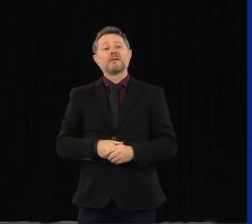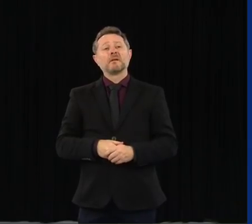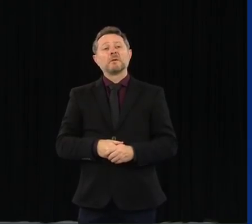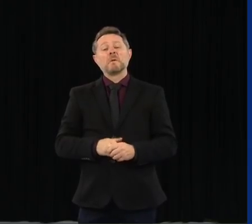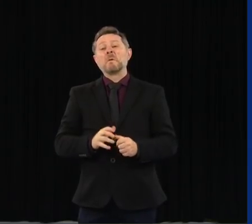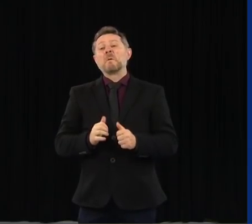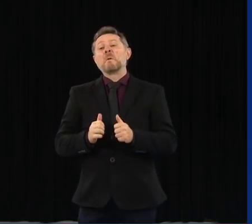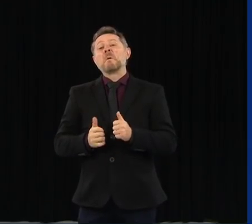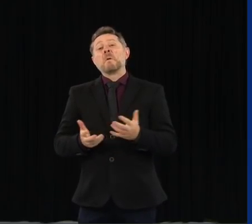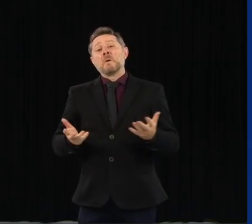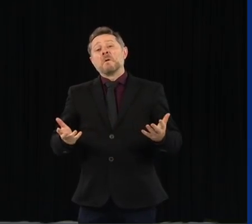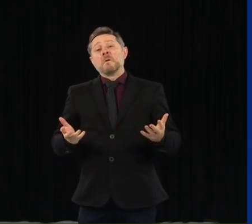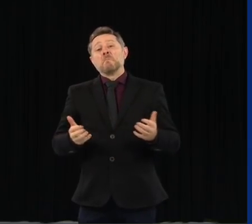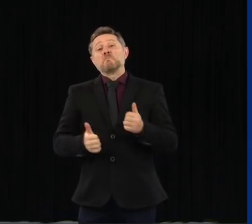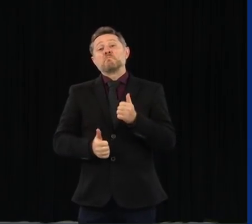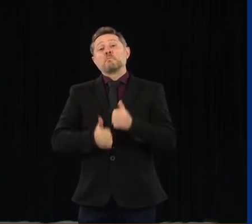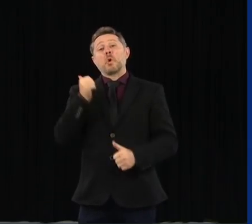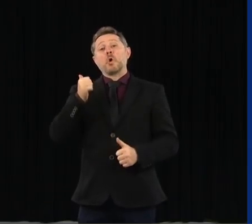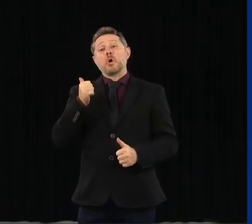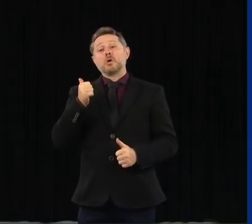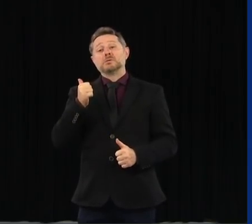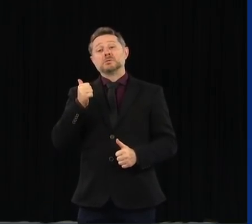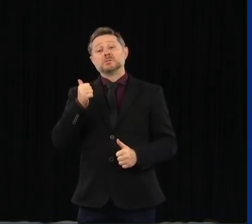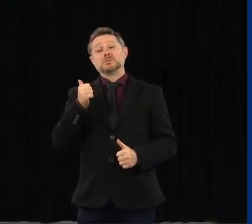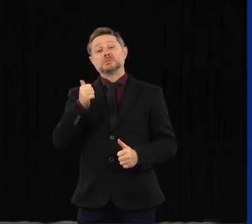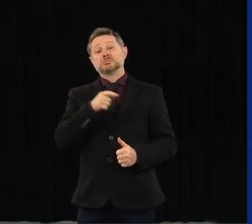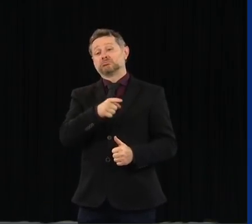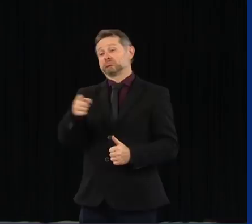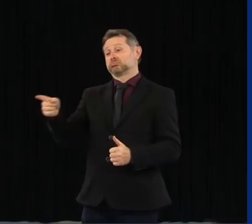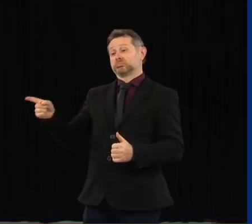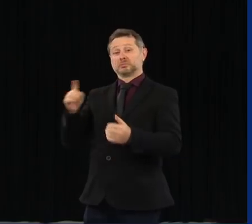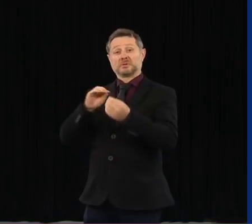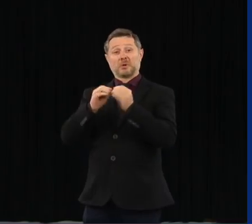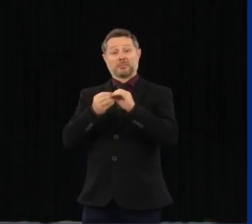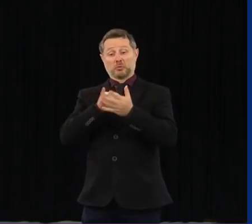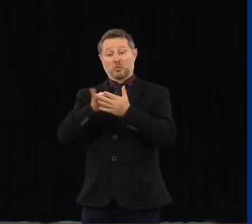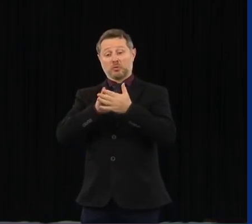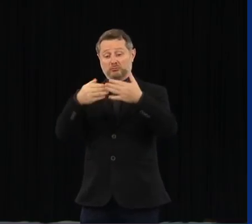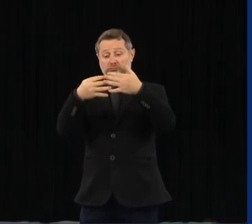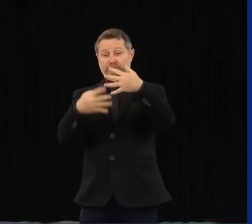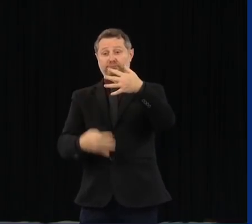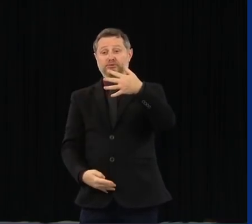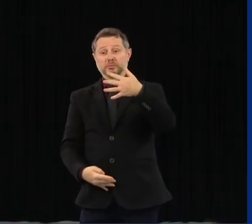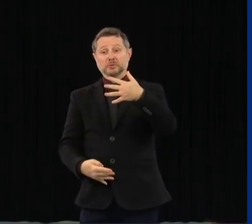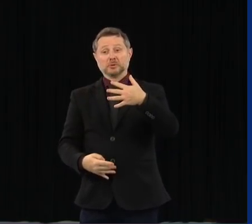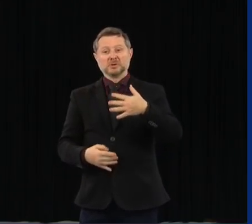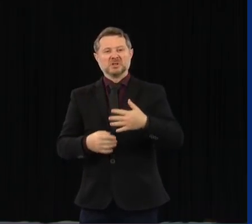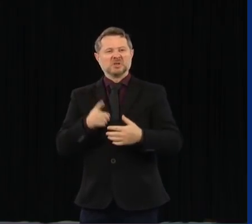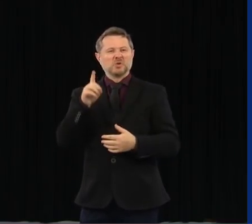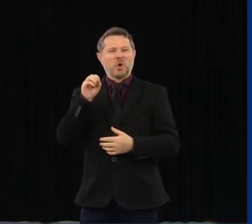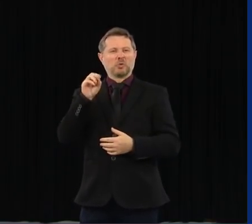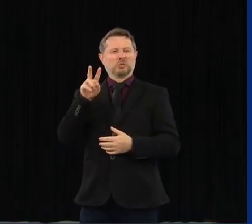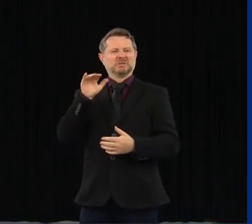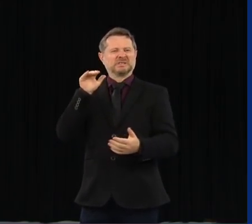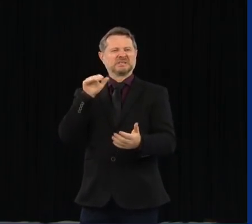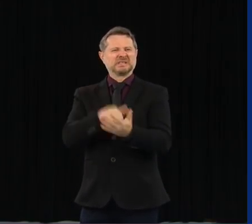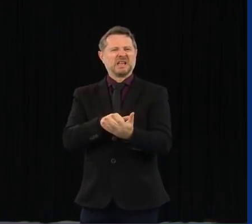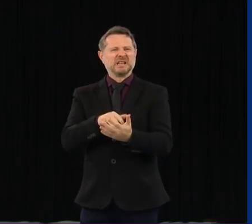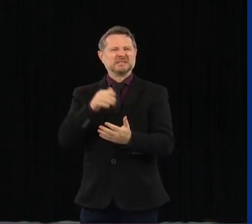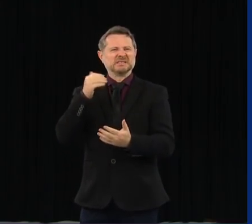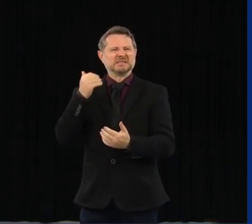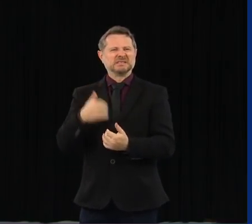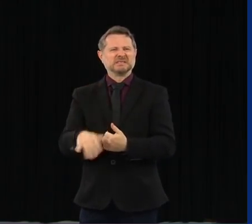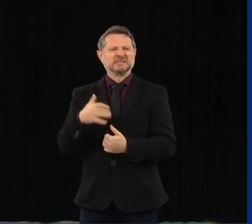You see the totality for New York State, 102,000. New Jersey,